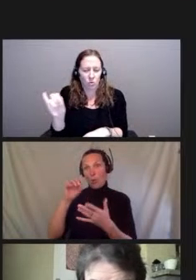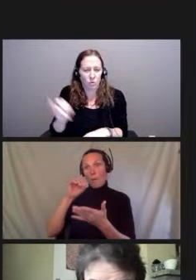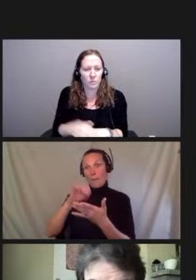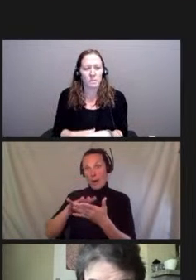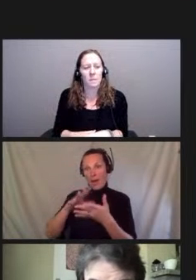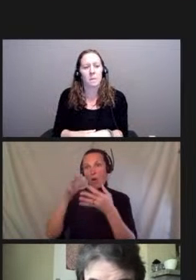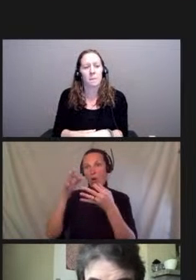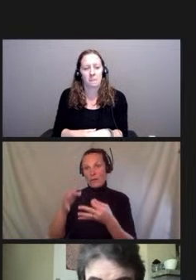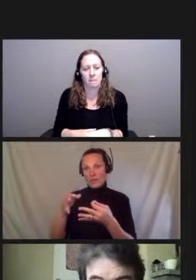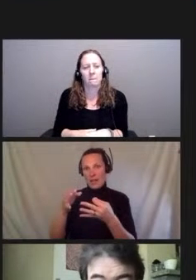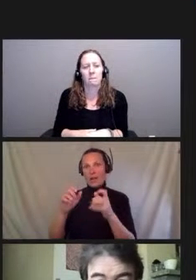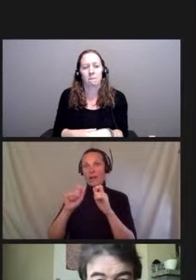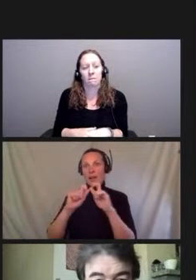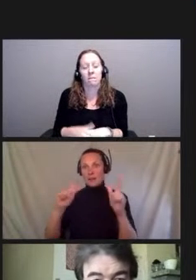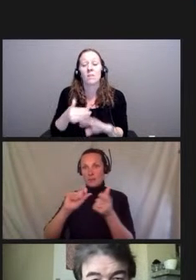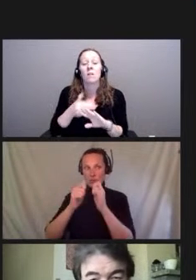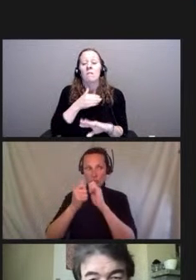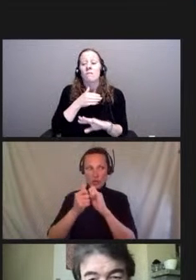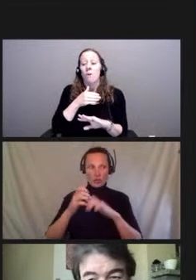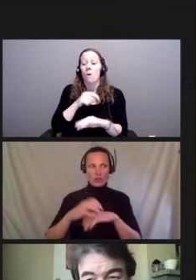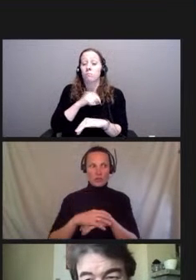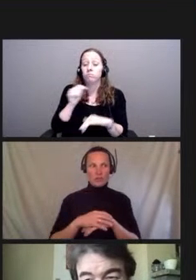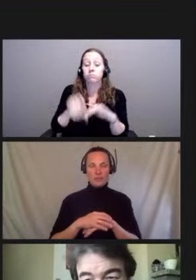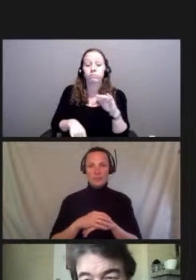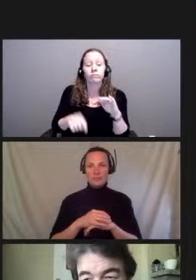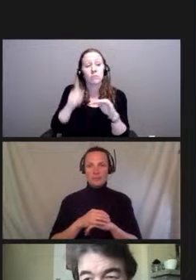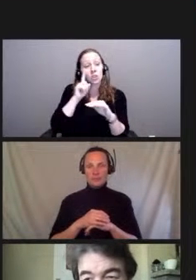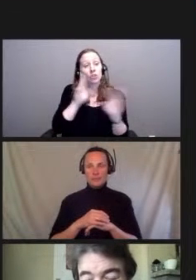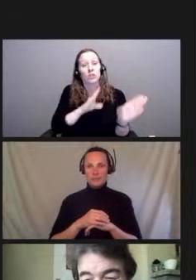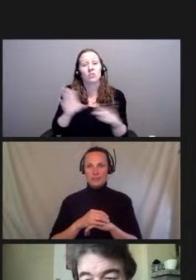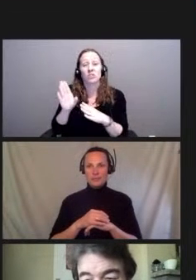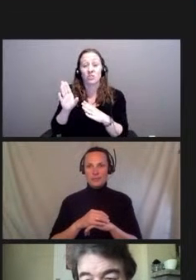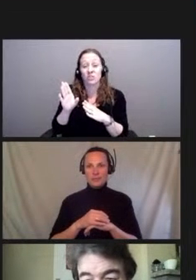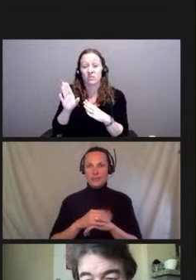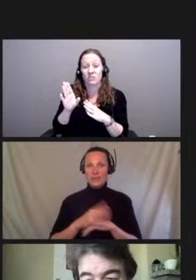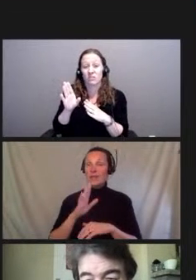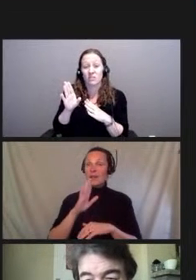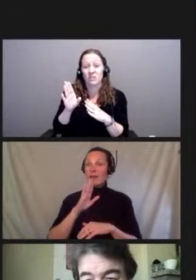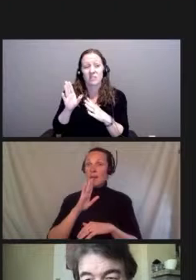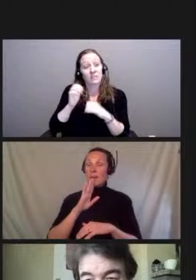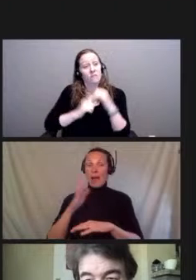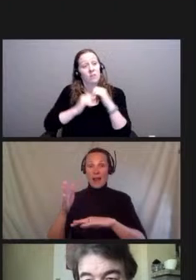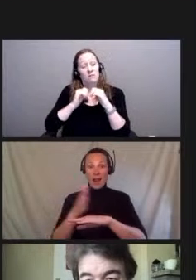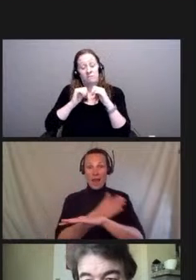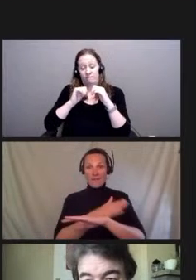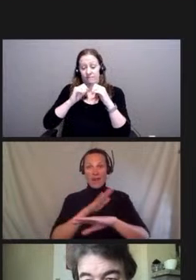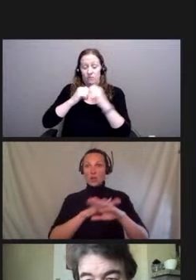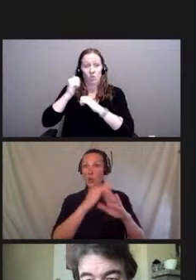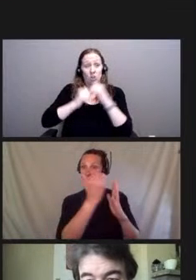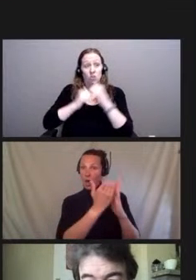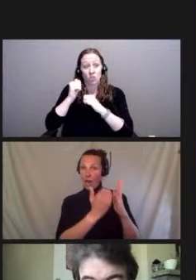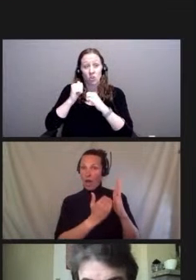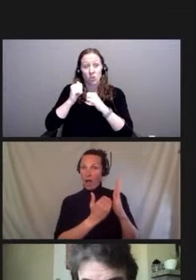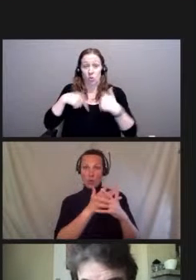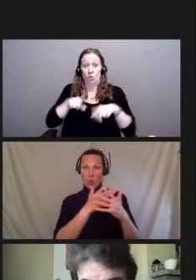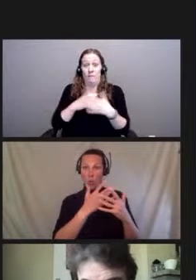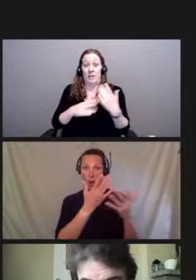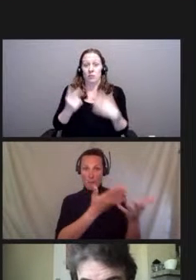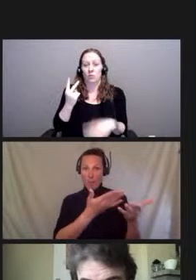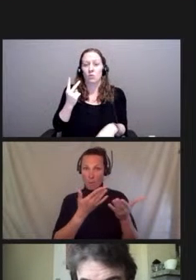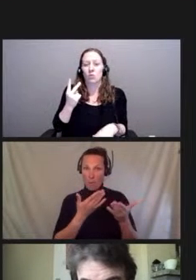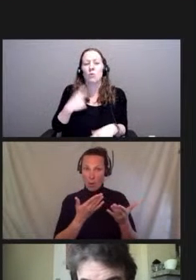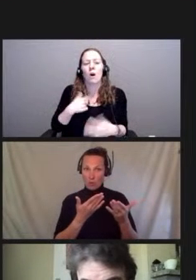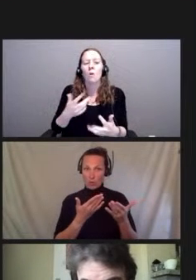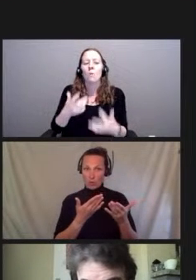So before we dive into the proposed strategic framework and the overview of the technical work that was undertaken in phase 2, I just want to